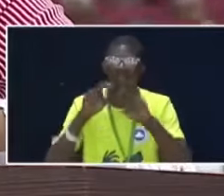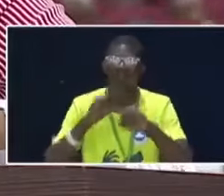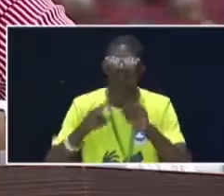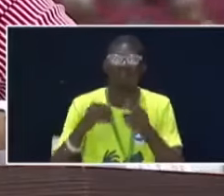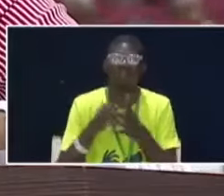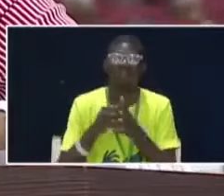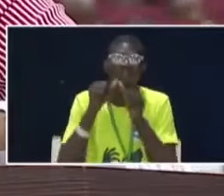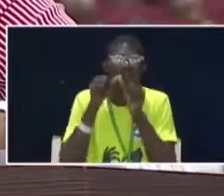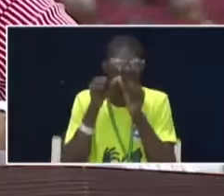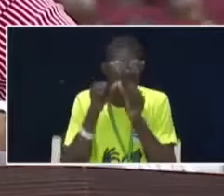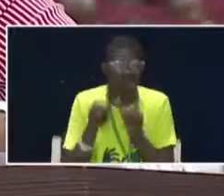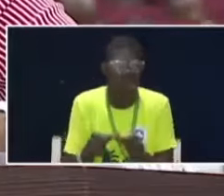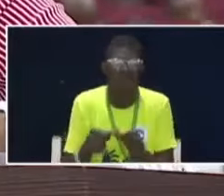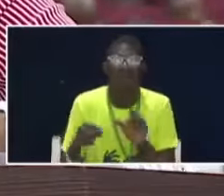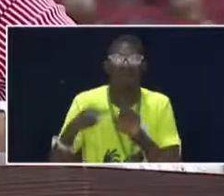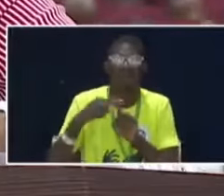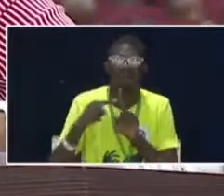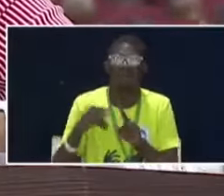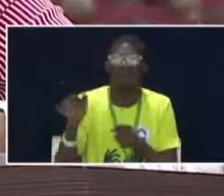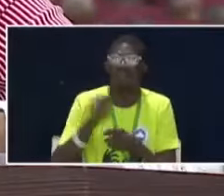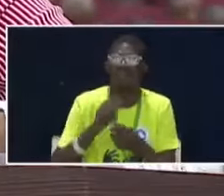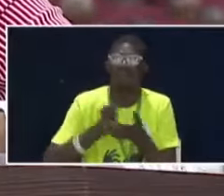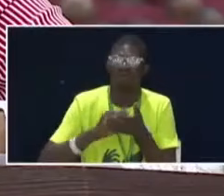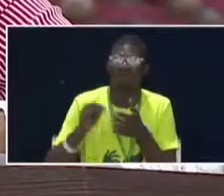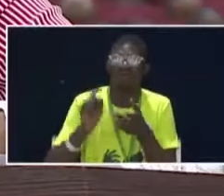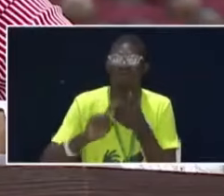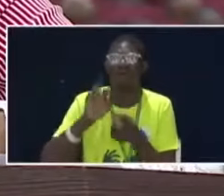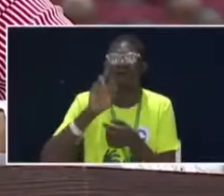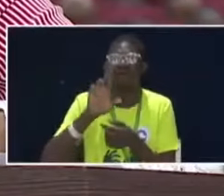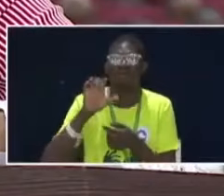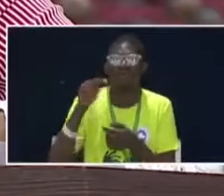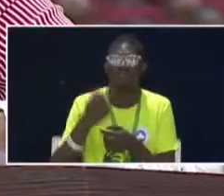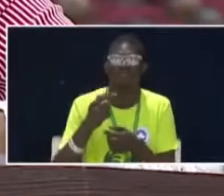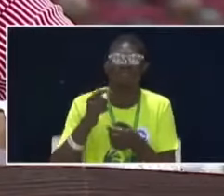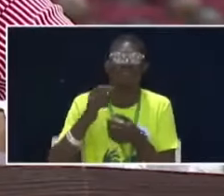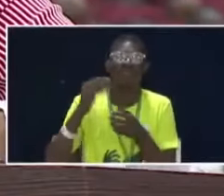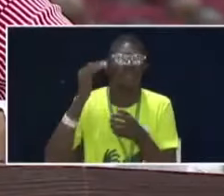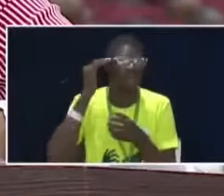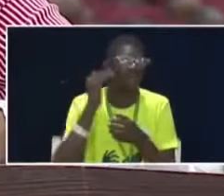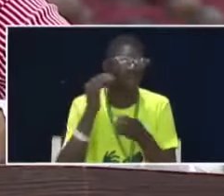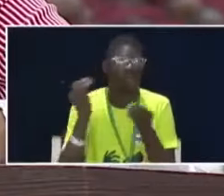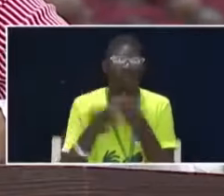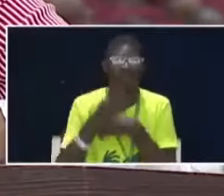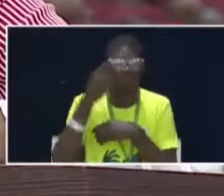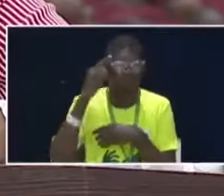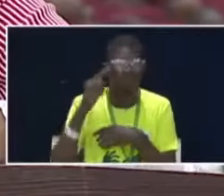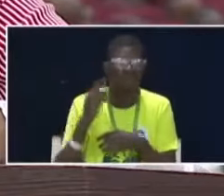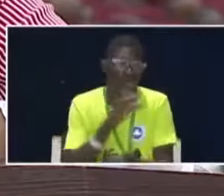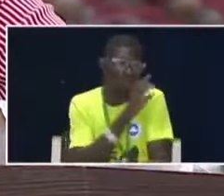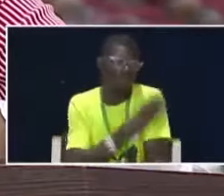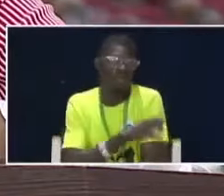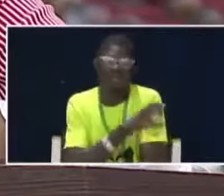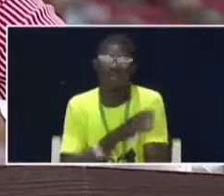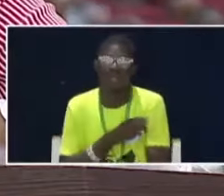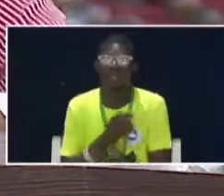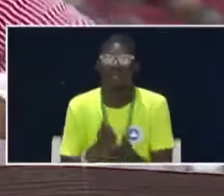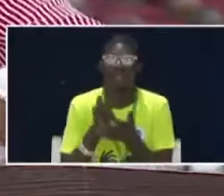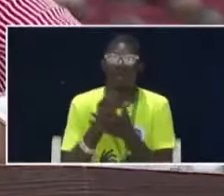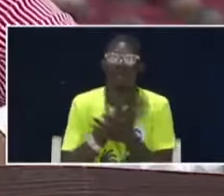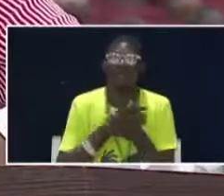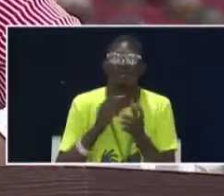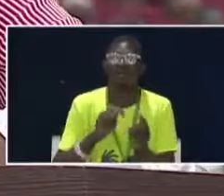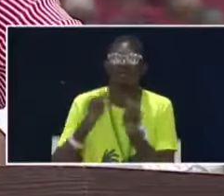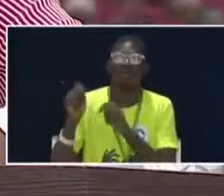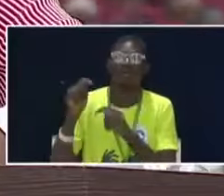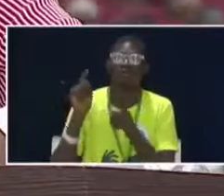remained positive. She enrolled at the RCCG Ebute Meta Clinic for antenatal care and was referred to